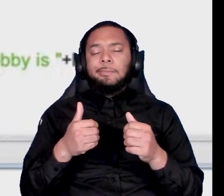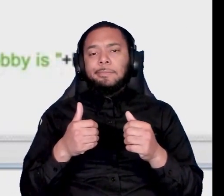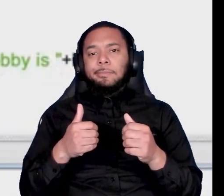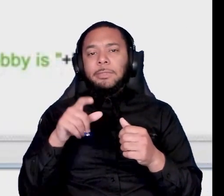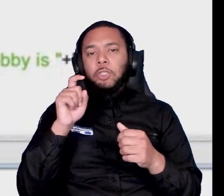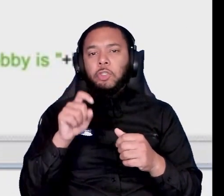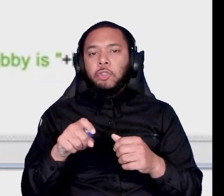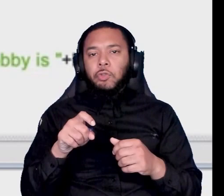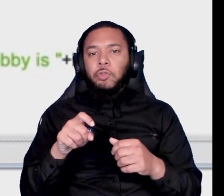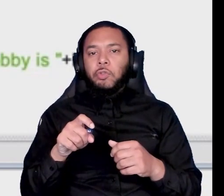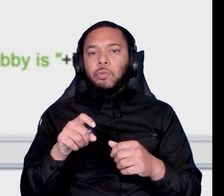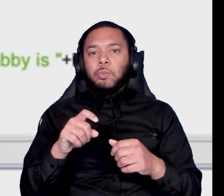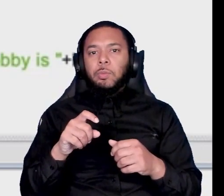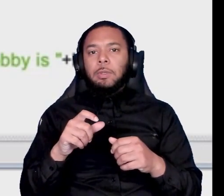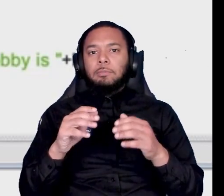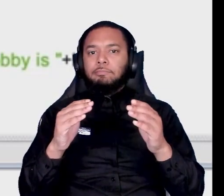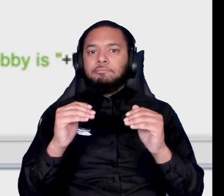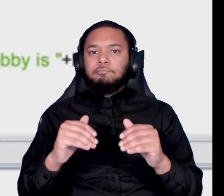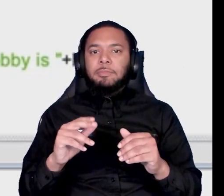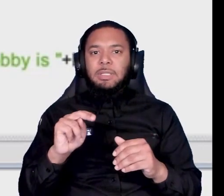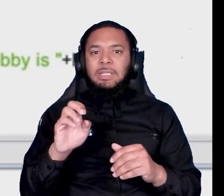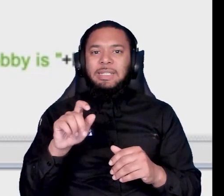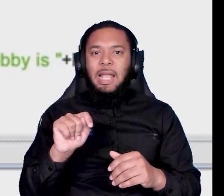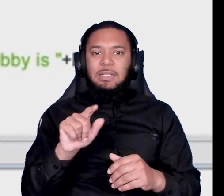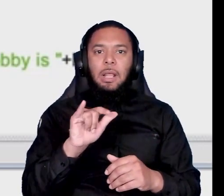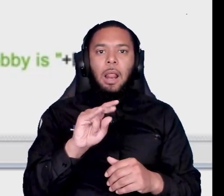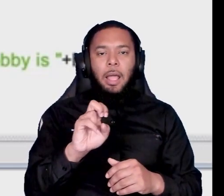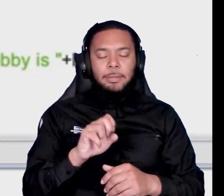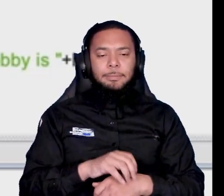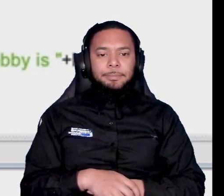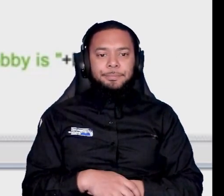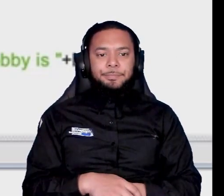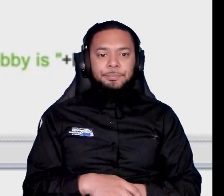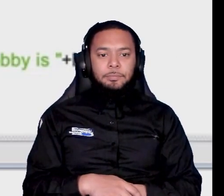use next line. Now,